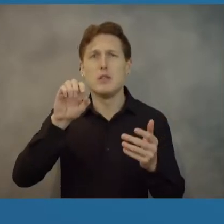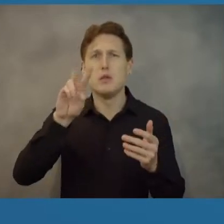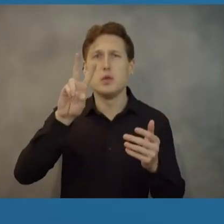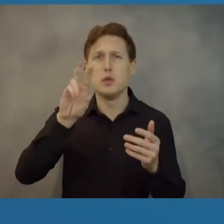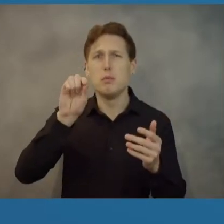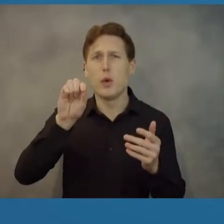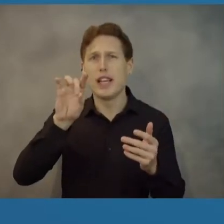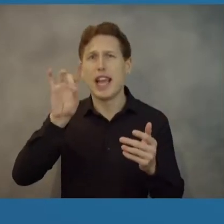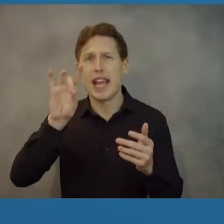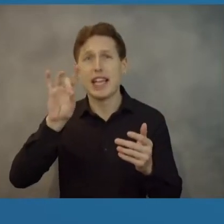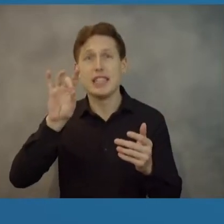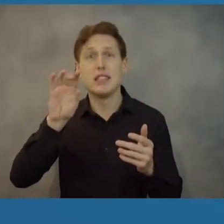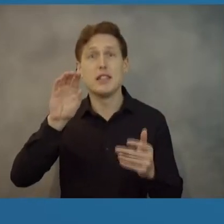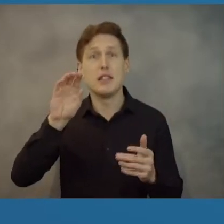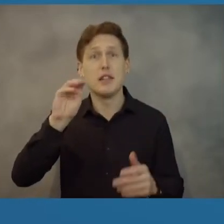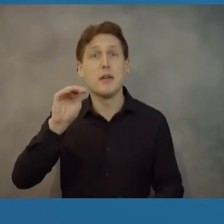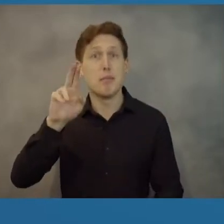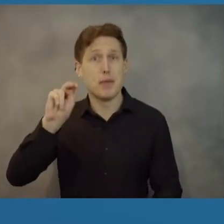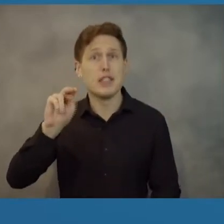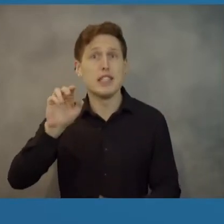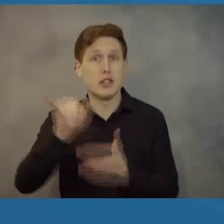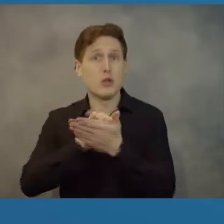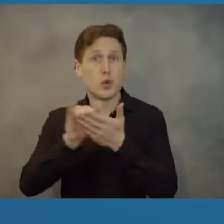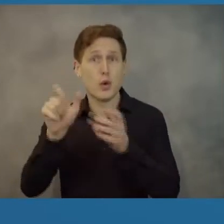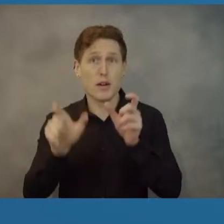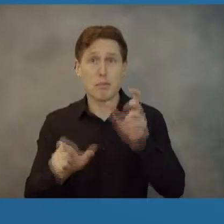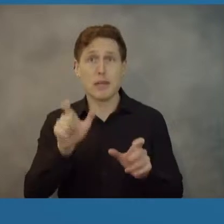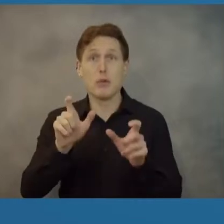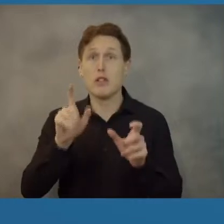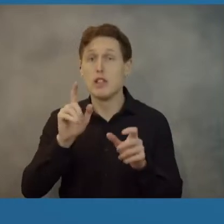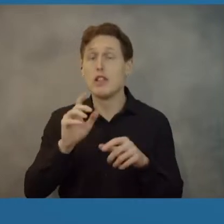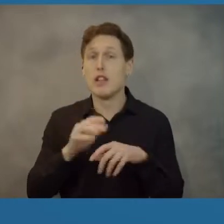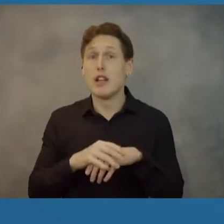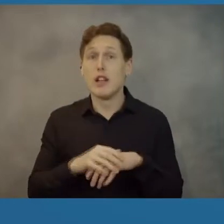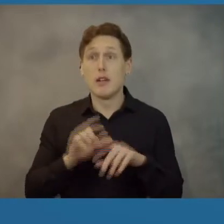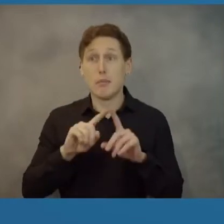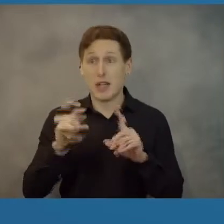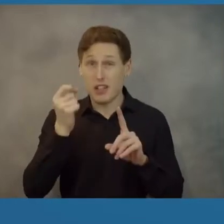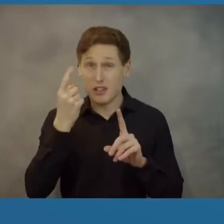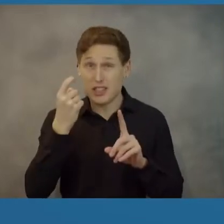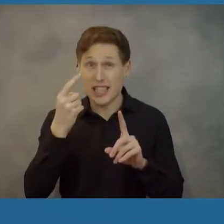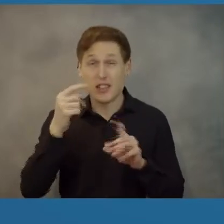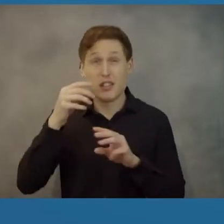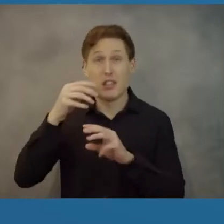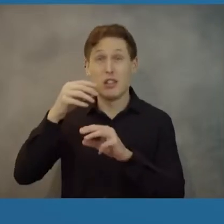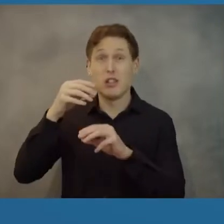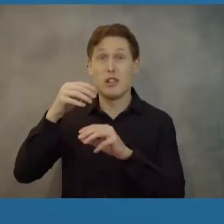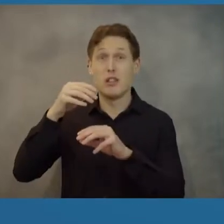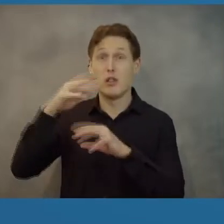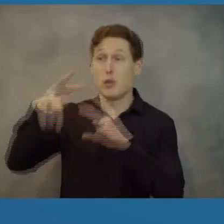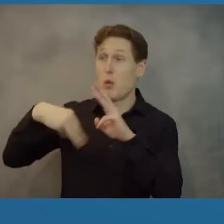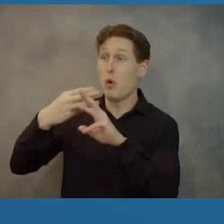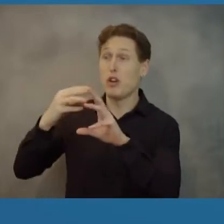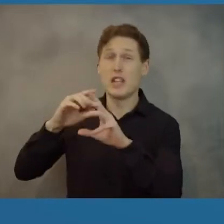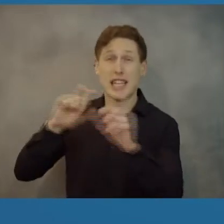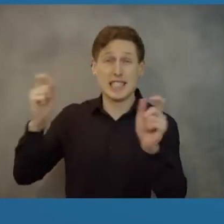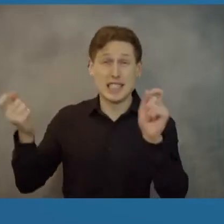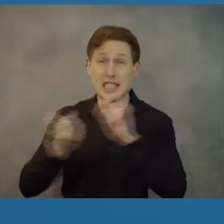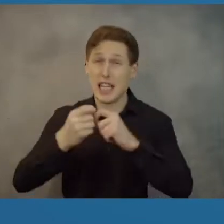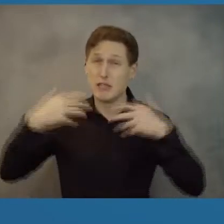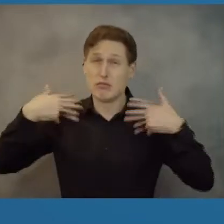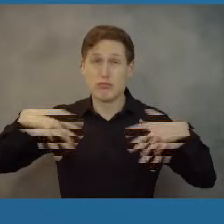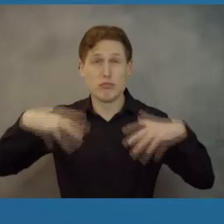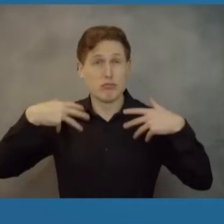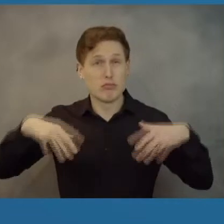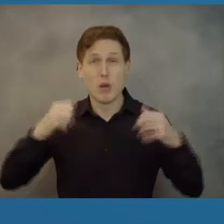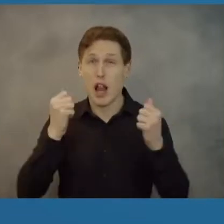cut, middle-class tax cut. But I had to step back and say, the world has changed dramatically since Inauguration Day. So when I put forth my